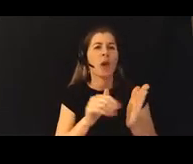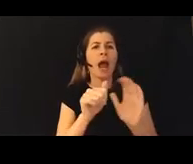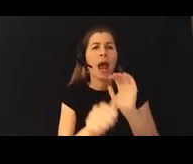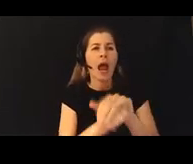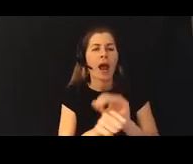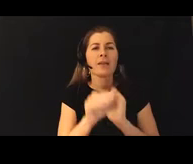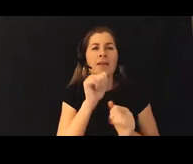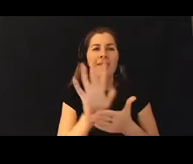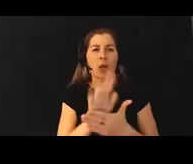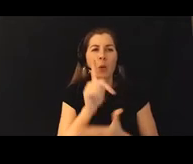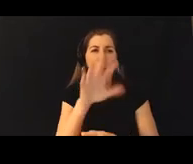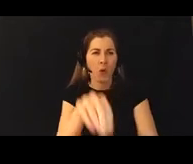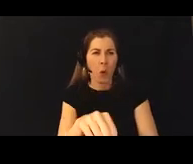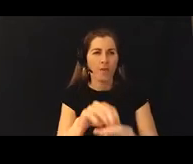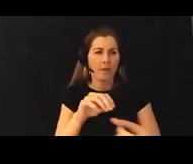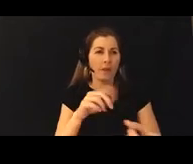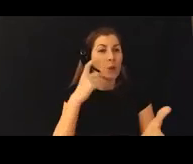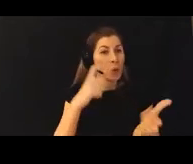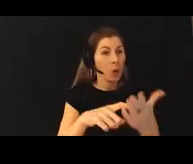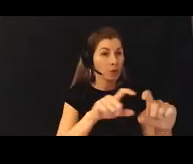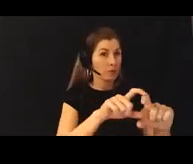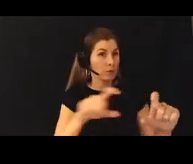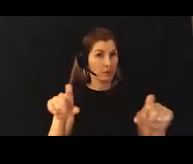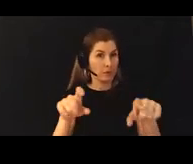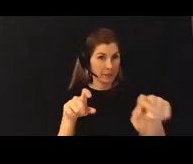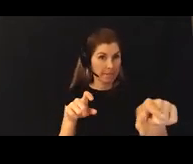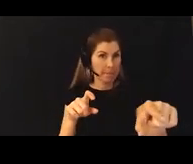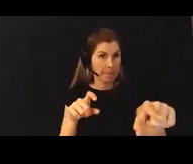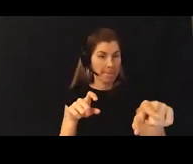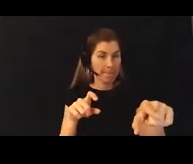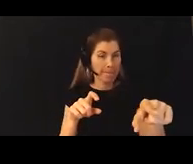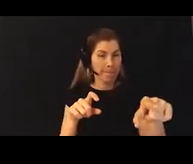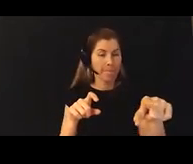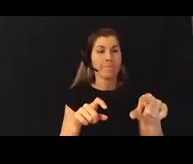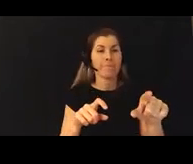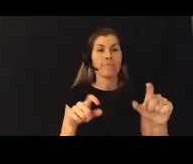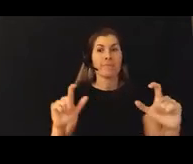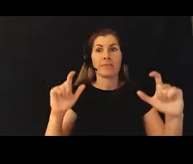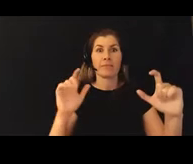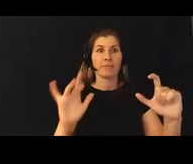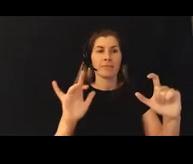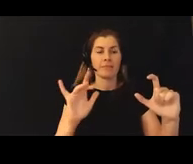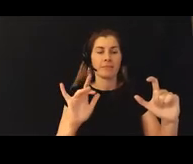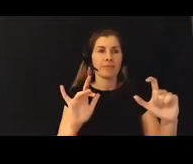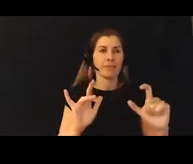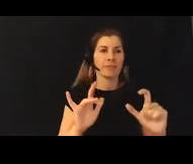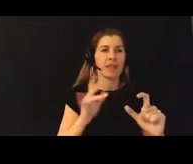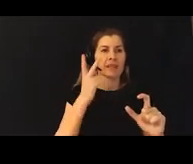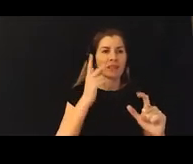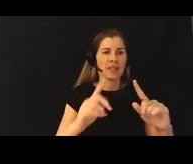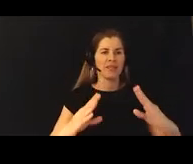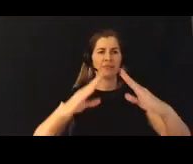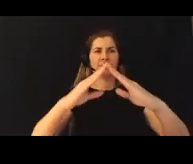you see on that control bar, once again, point at the bottom of your screen, should pop out. You see that little up arrow next to stop